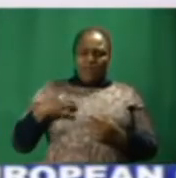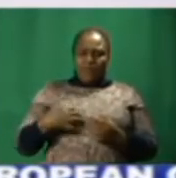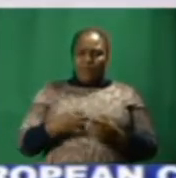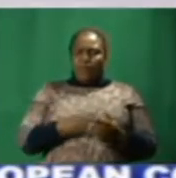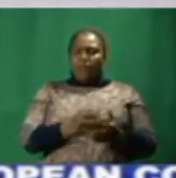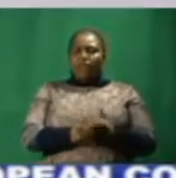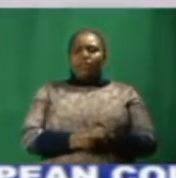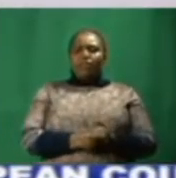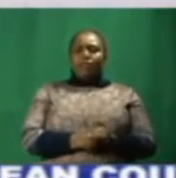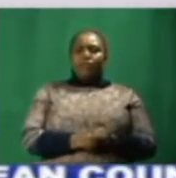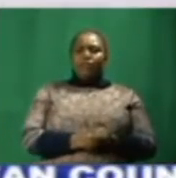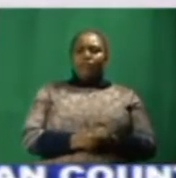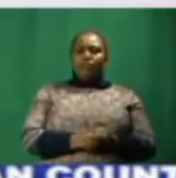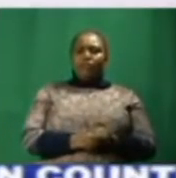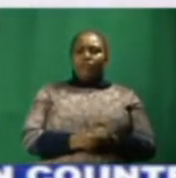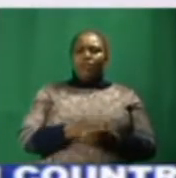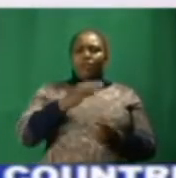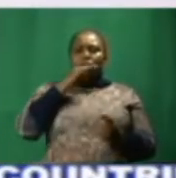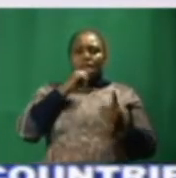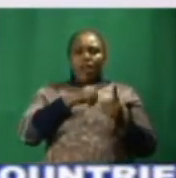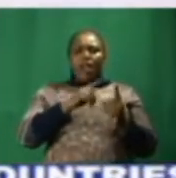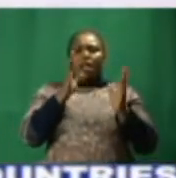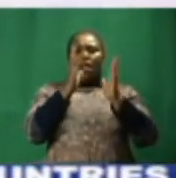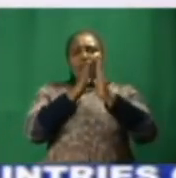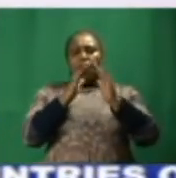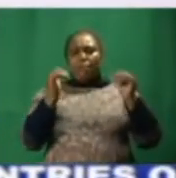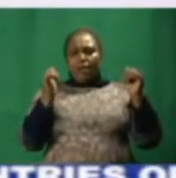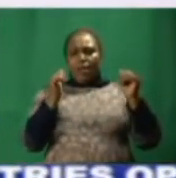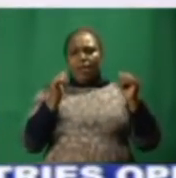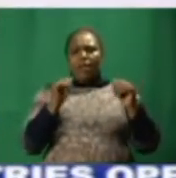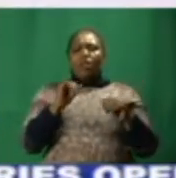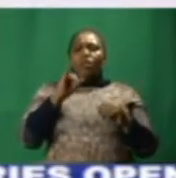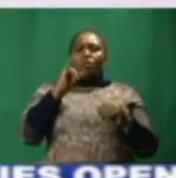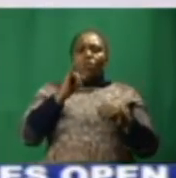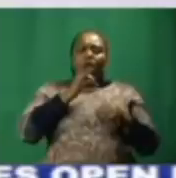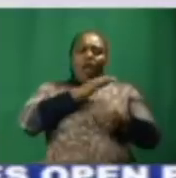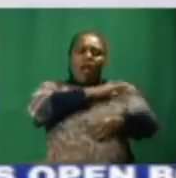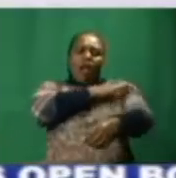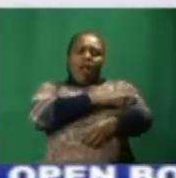le endeka in more than one part of the body. All right.